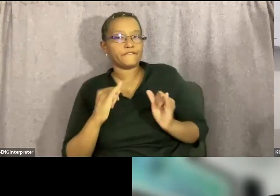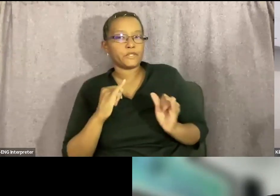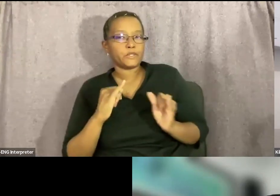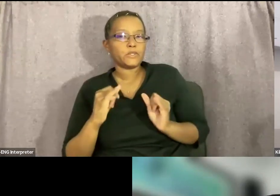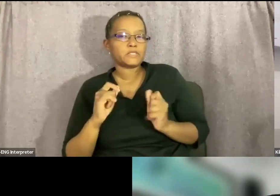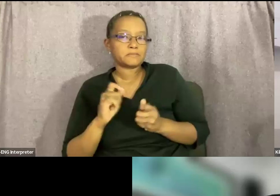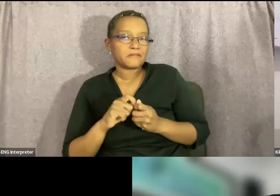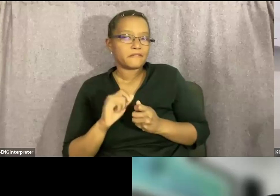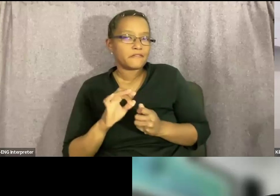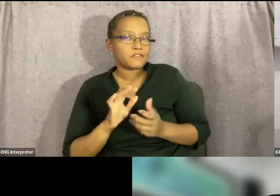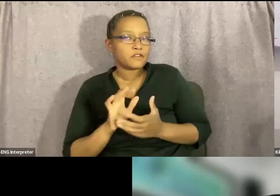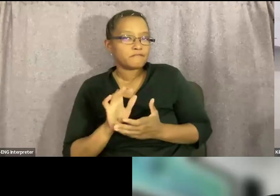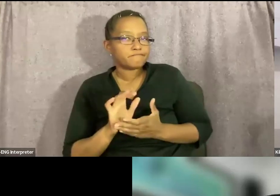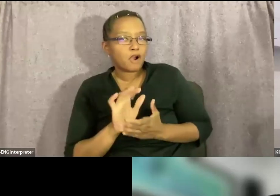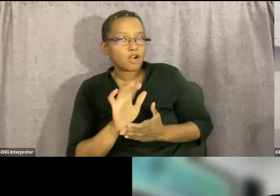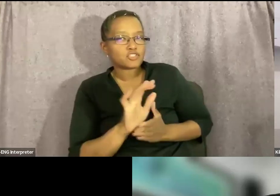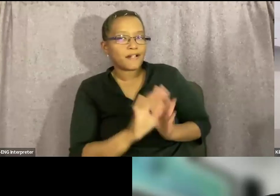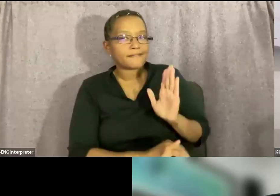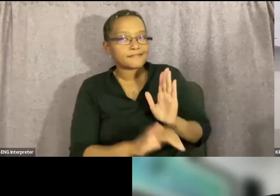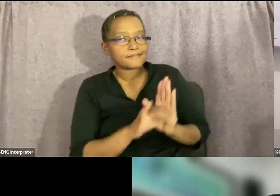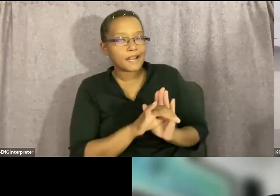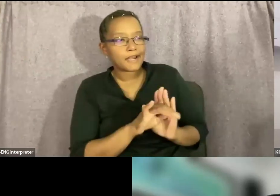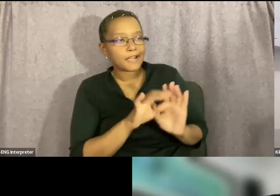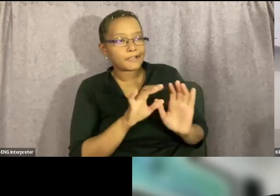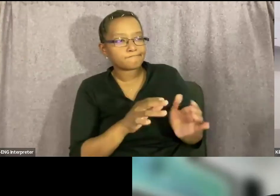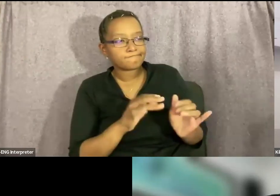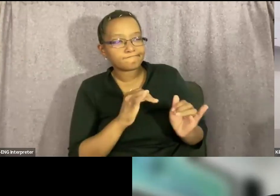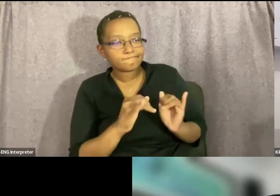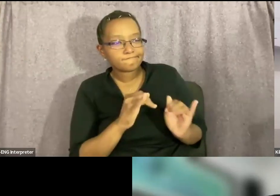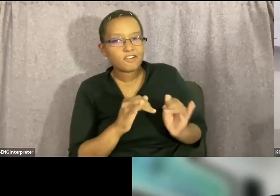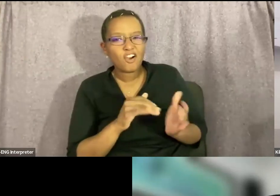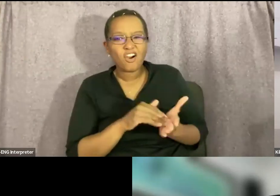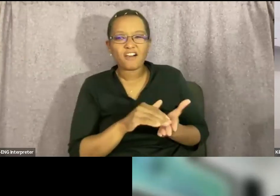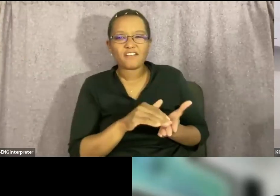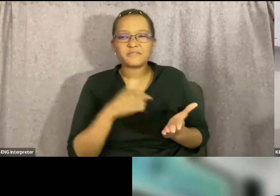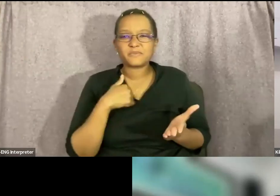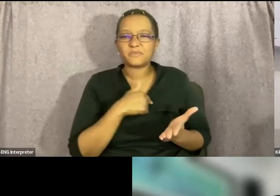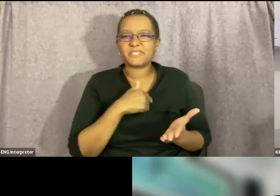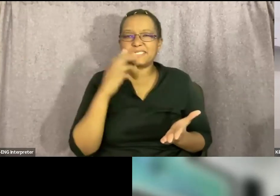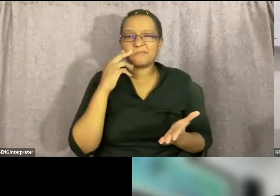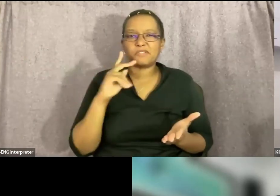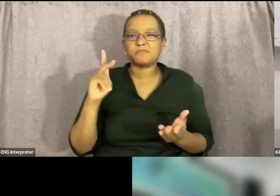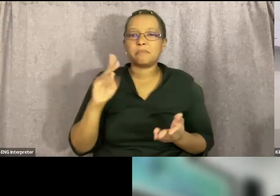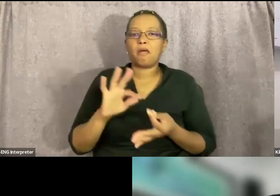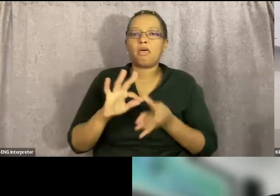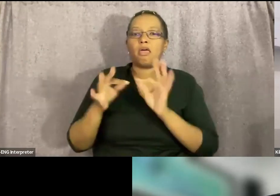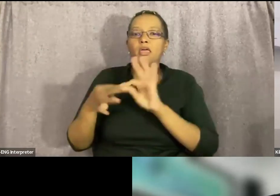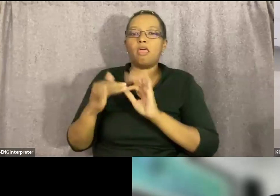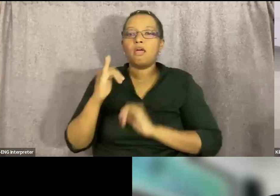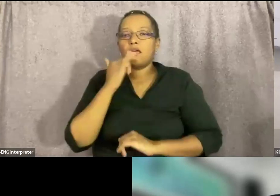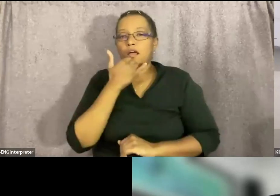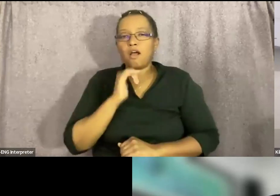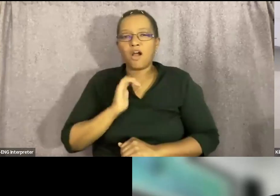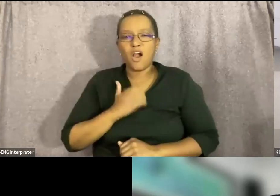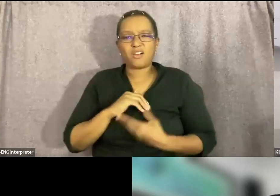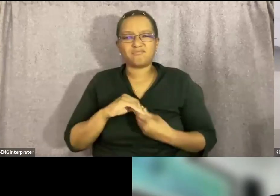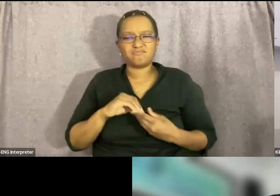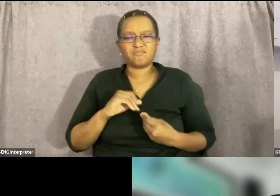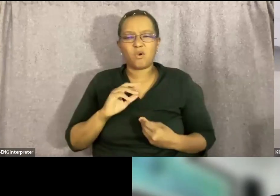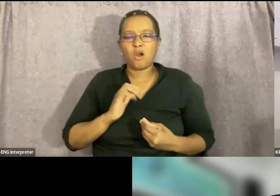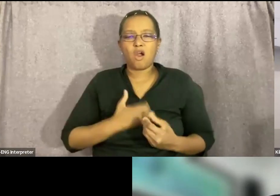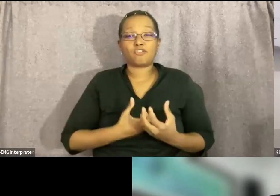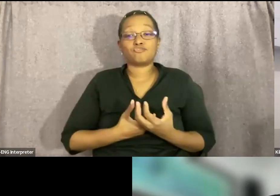blogs or websites that Black disabled women would be creating online. I'm now in year 1 of this project.